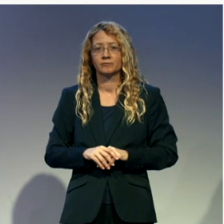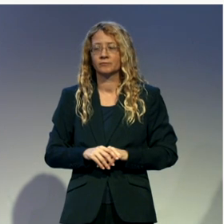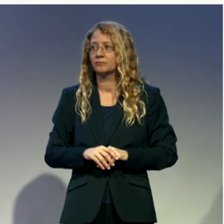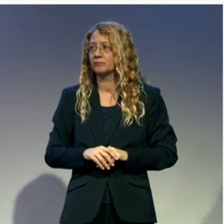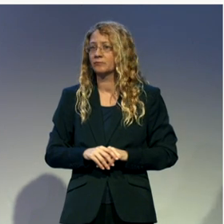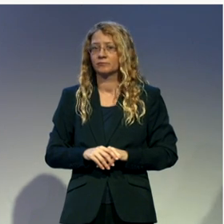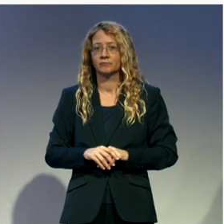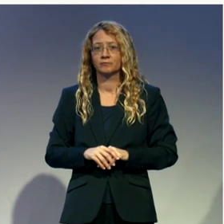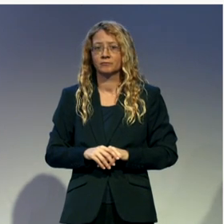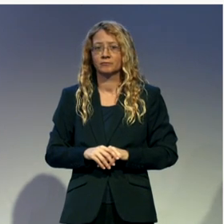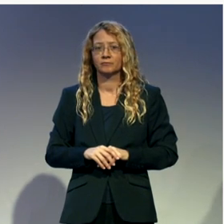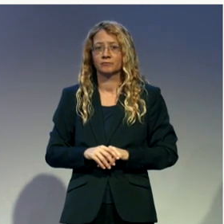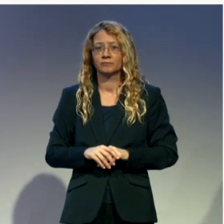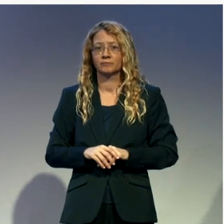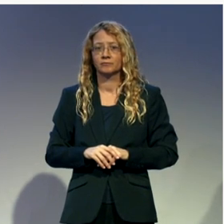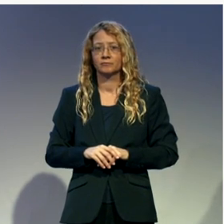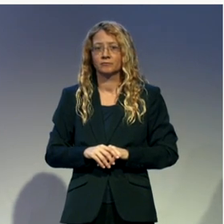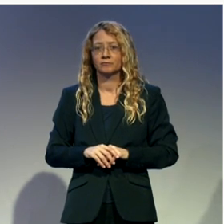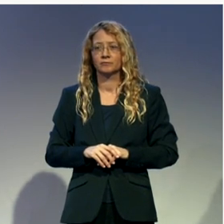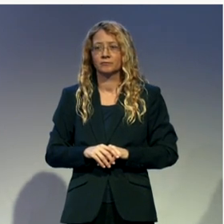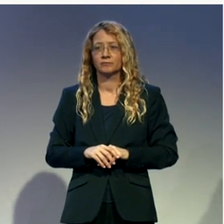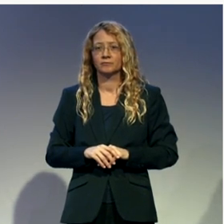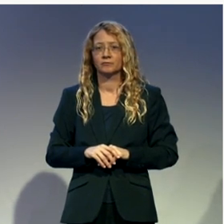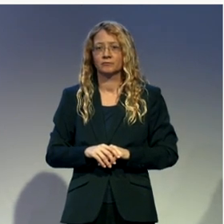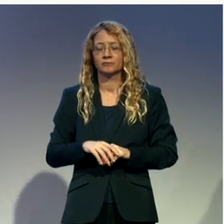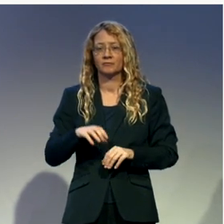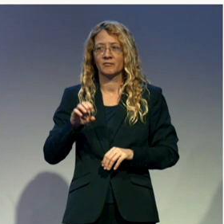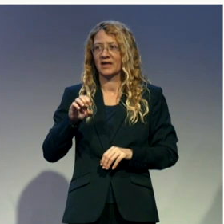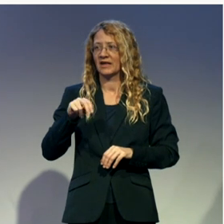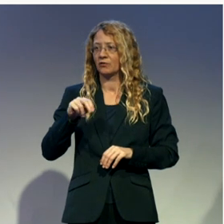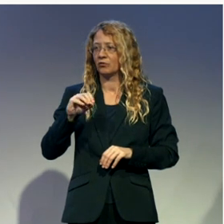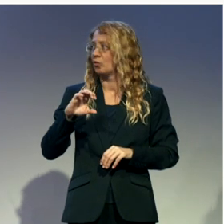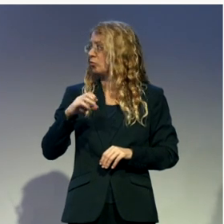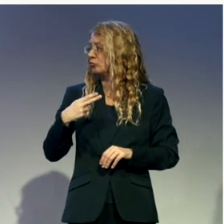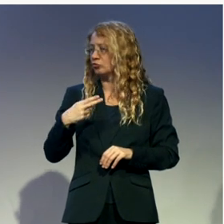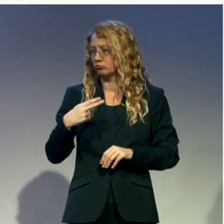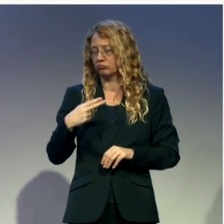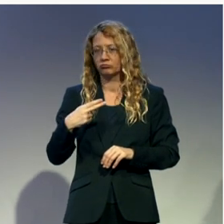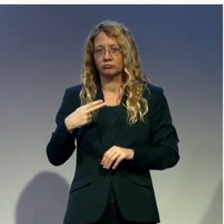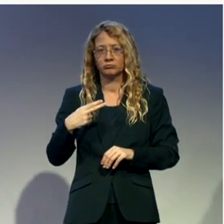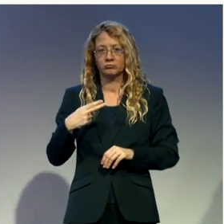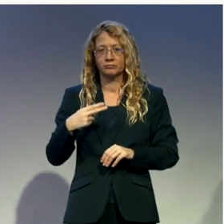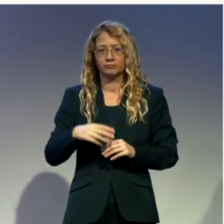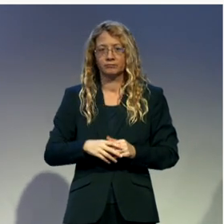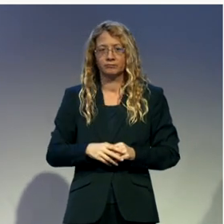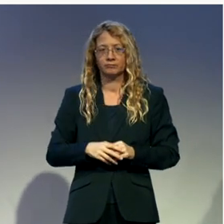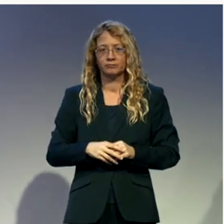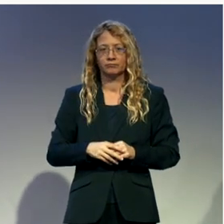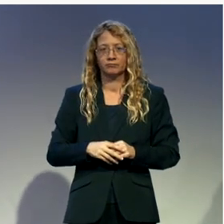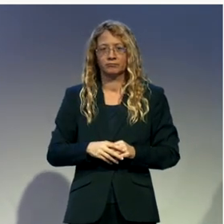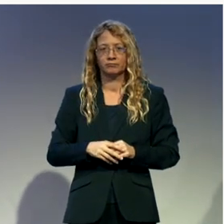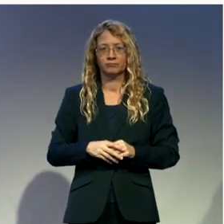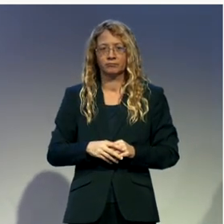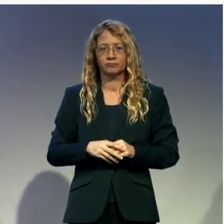Enosh. So if you're finding that women have multiple mental health